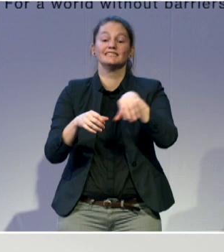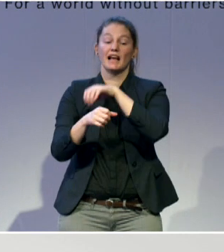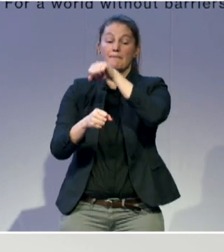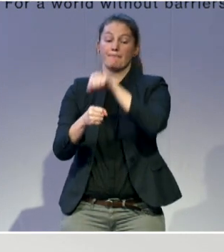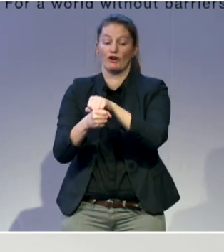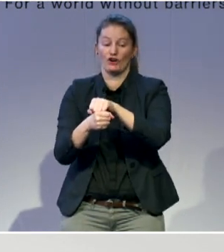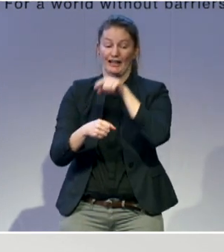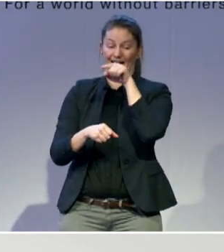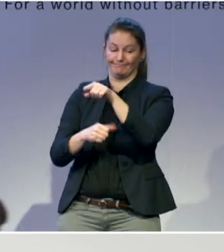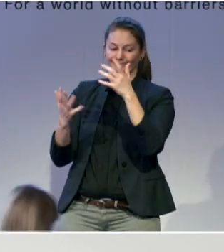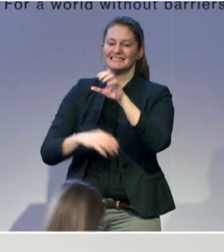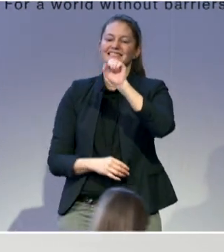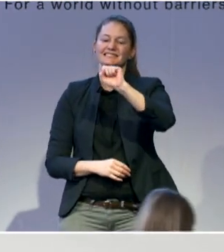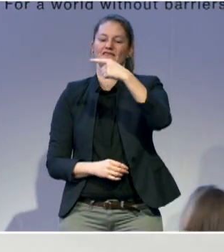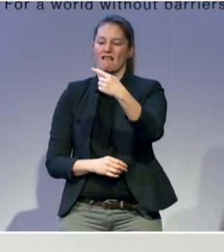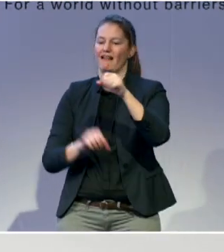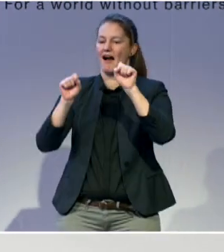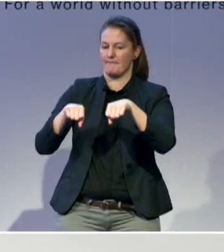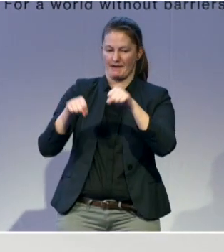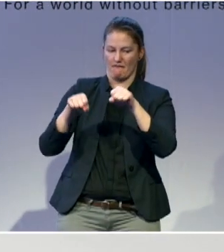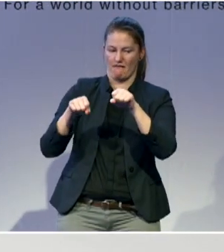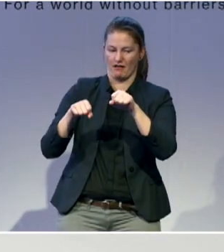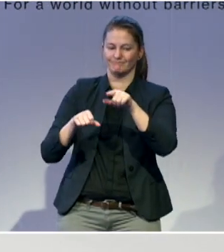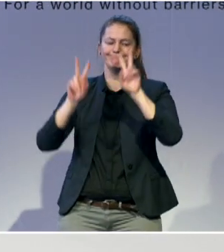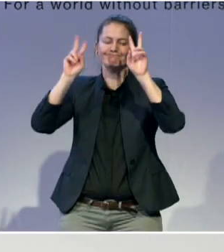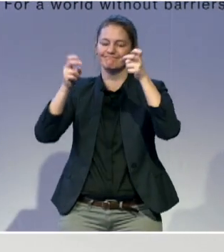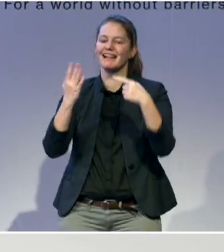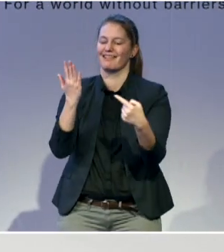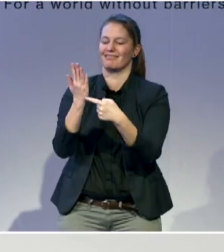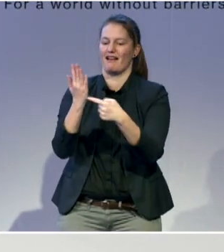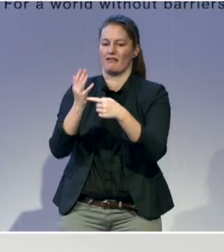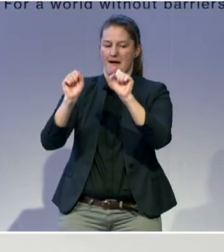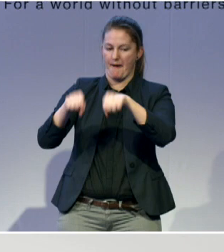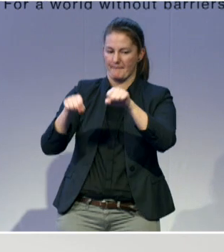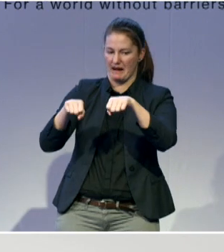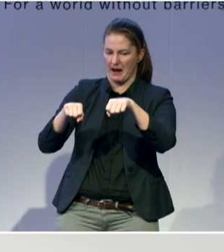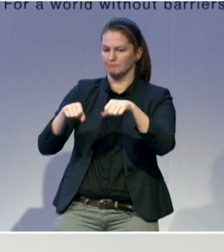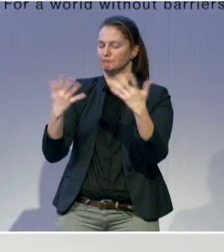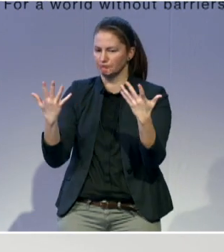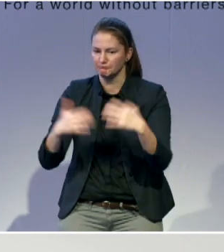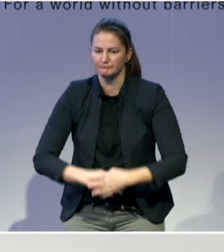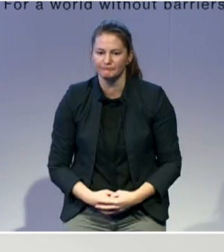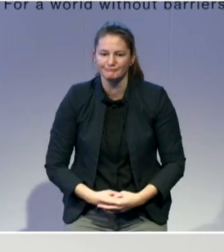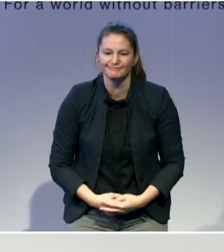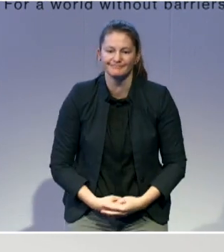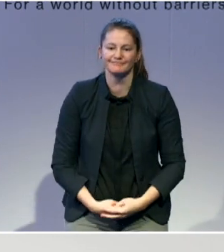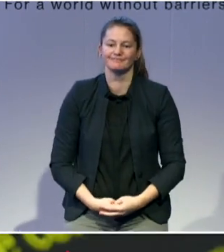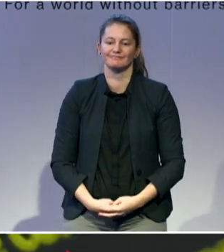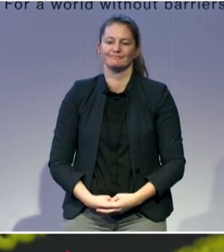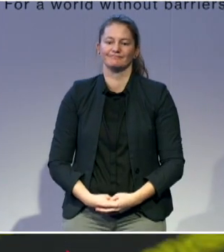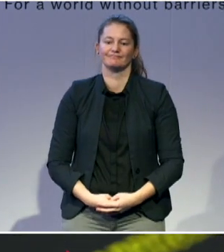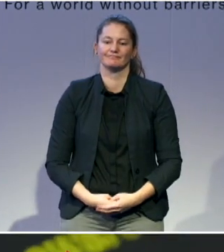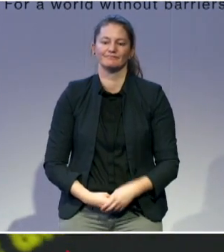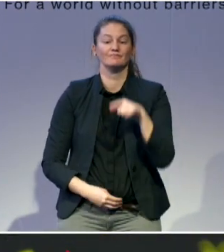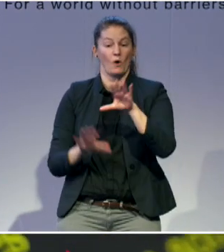Congratulations to SG Enable's Tech-Able showroom from Singapore. Tech-Able was set up to let visitors